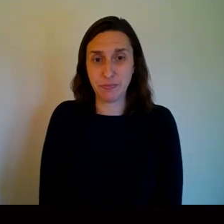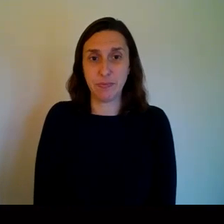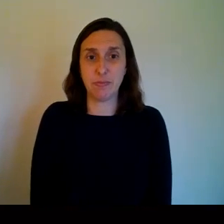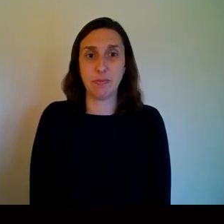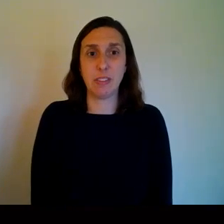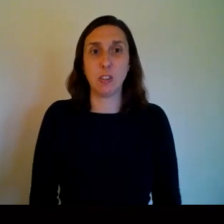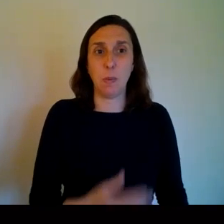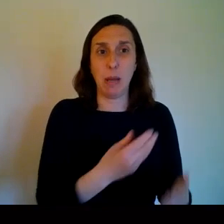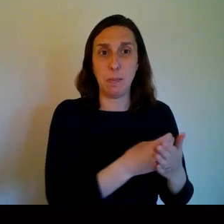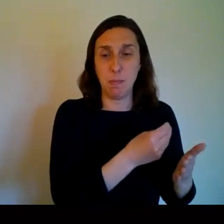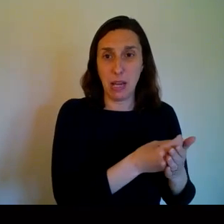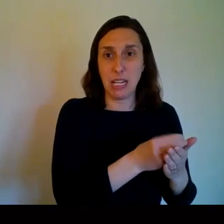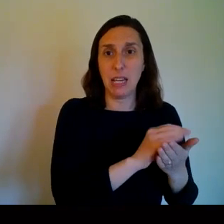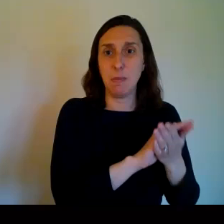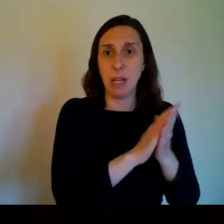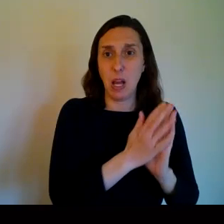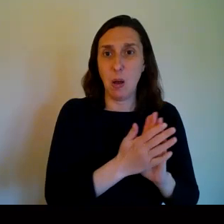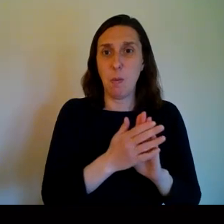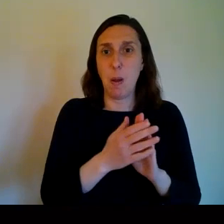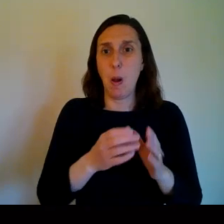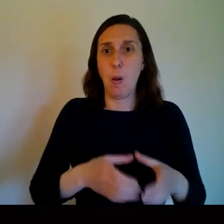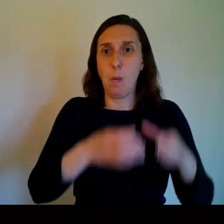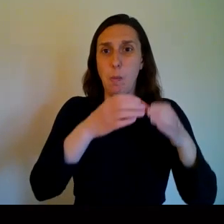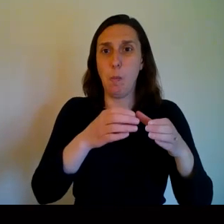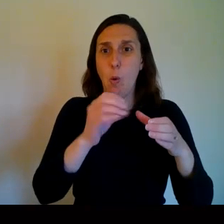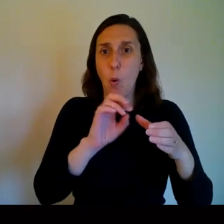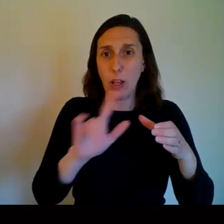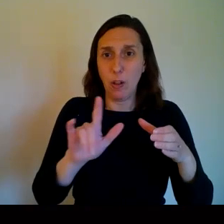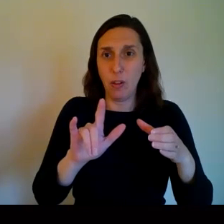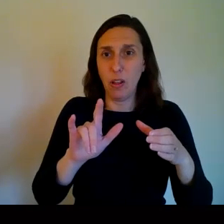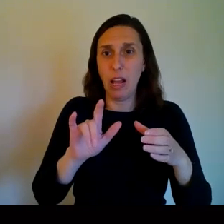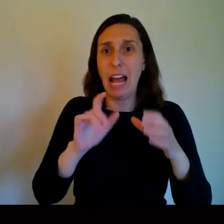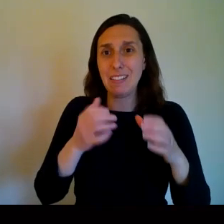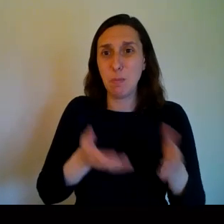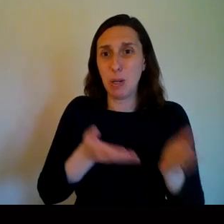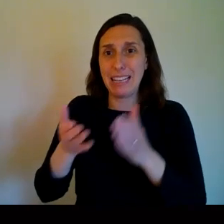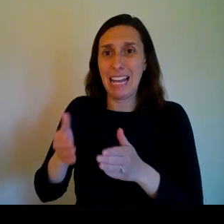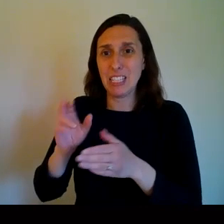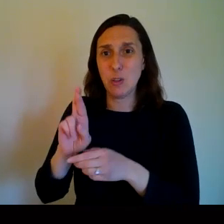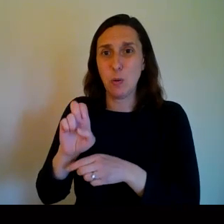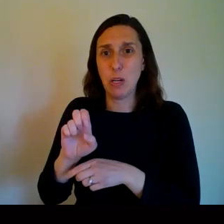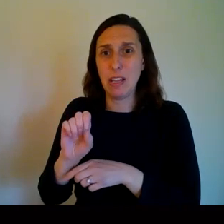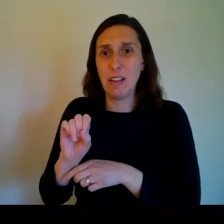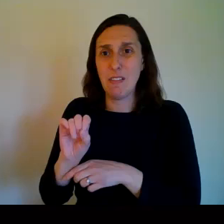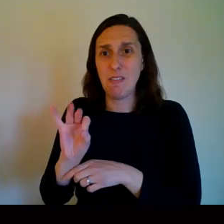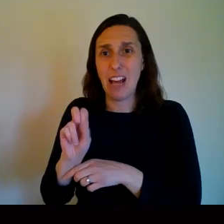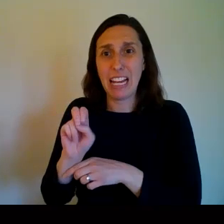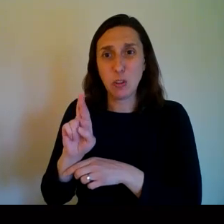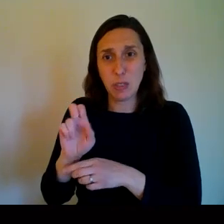my money, I turn it into barrels of oil, take the oil to a refinery, and I turn them into, petroleum.